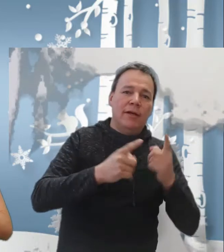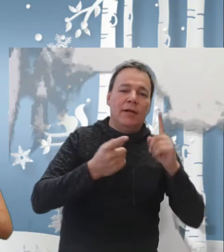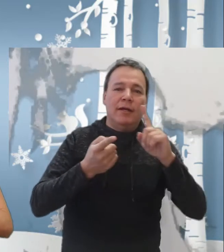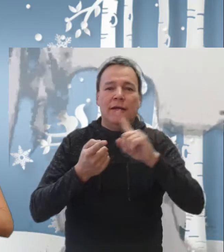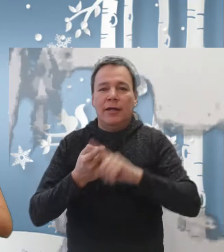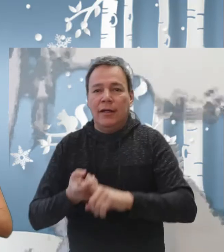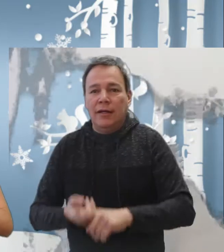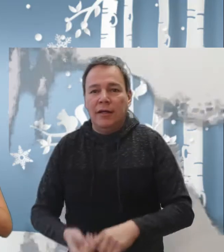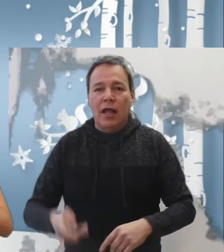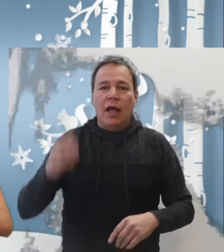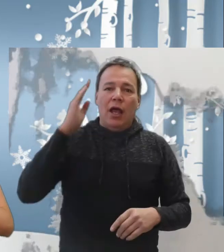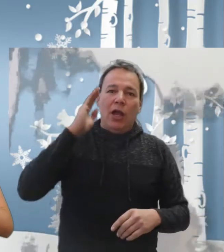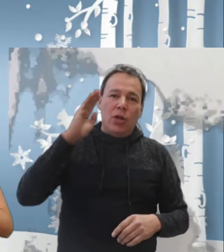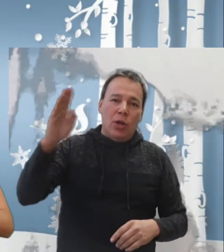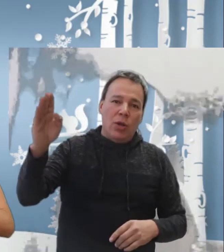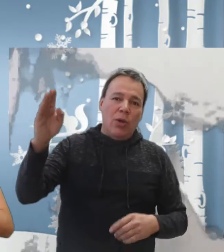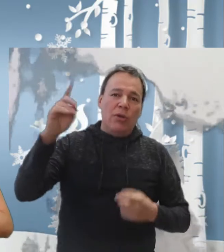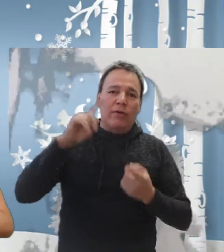Hello